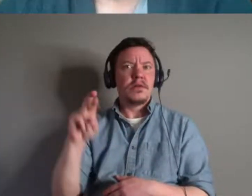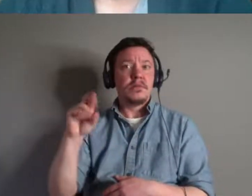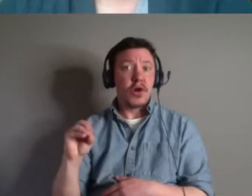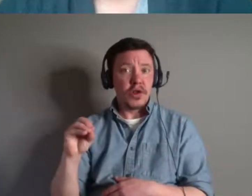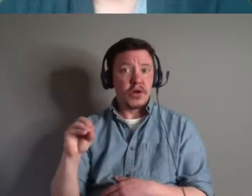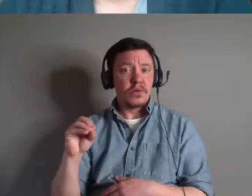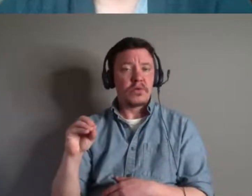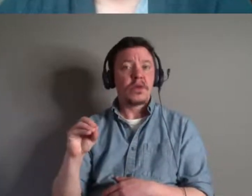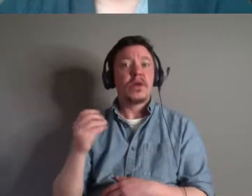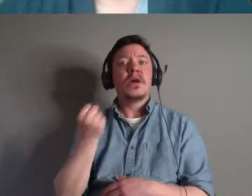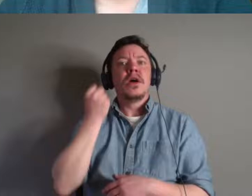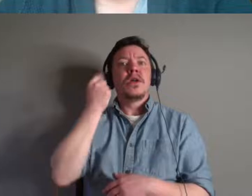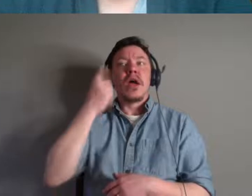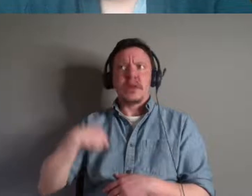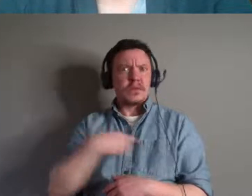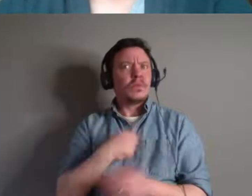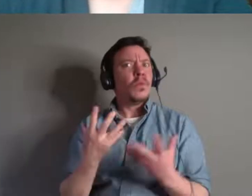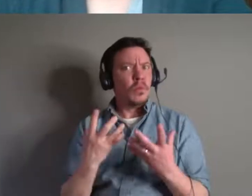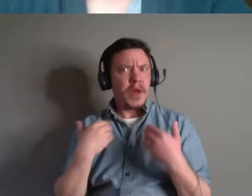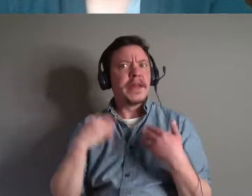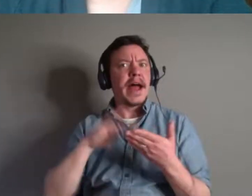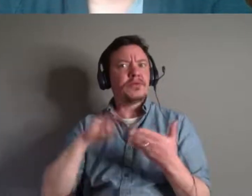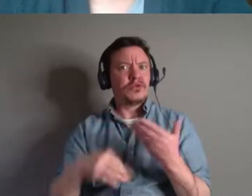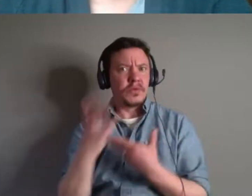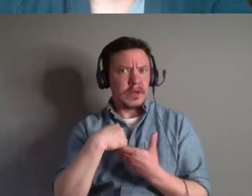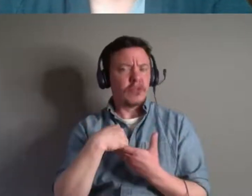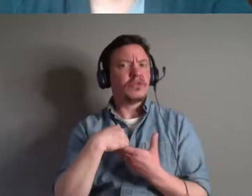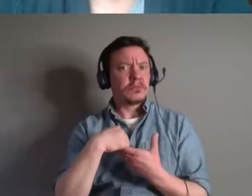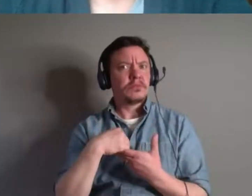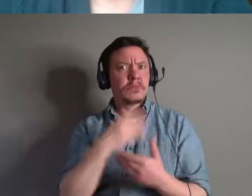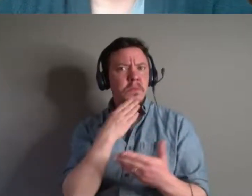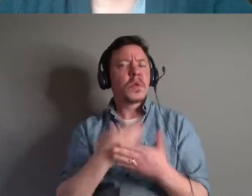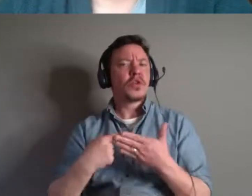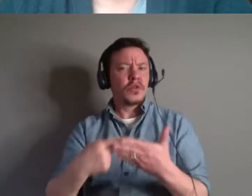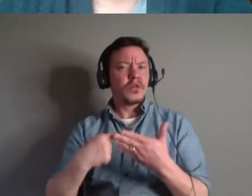But there is a desire, and I think that's a conversation.